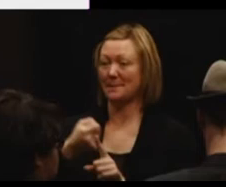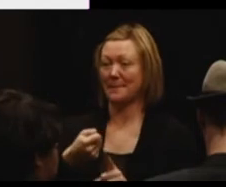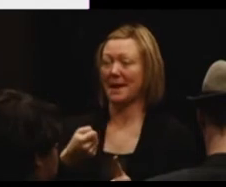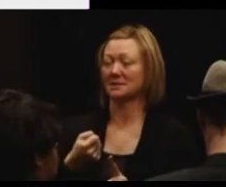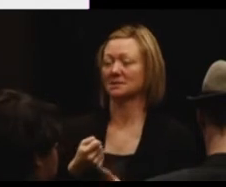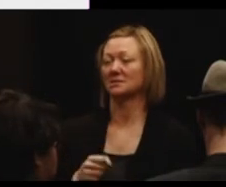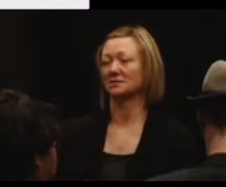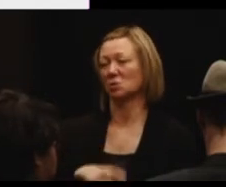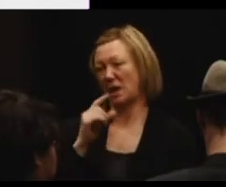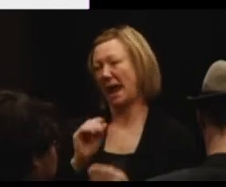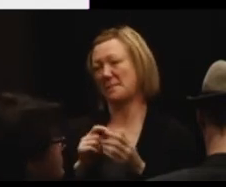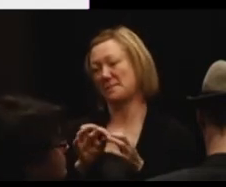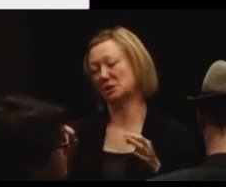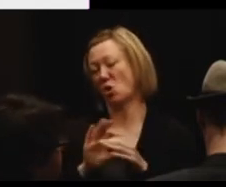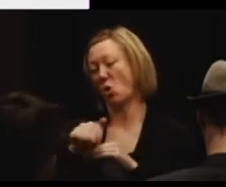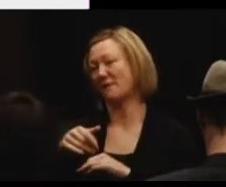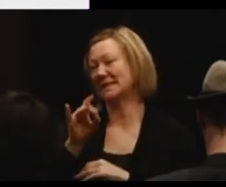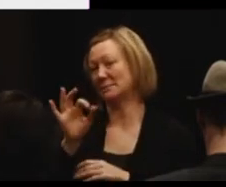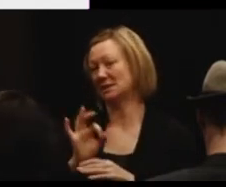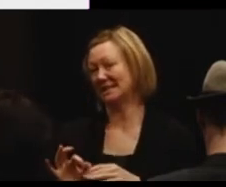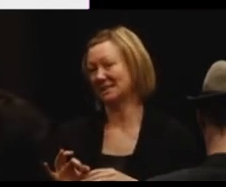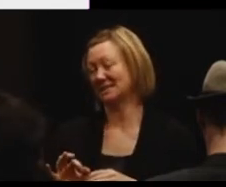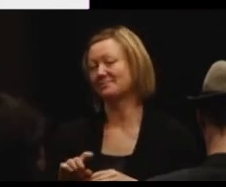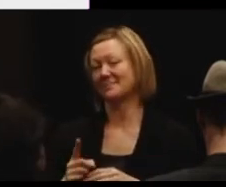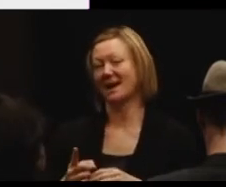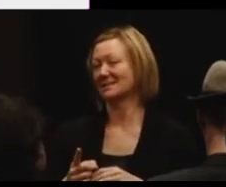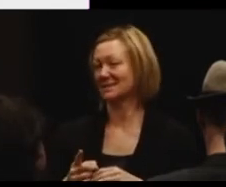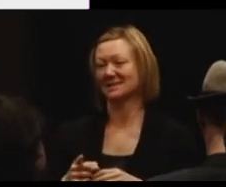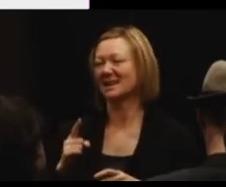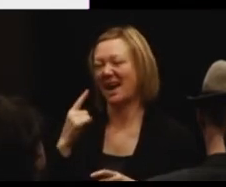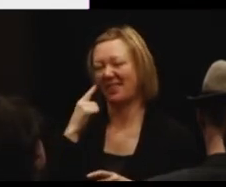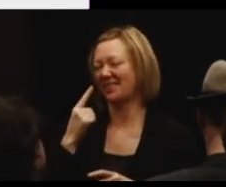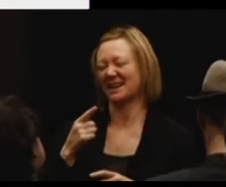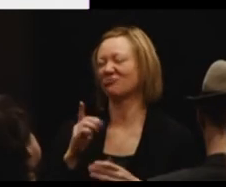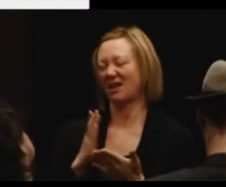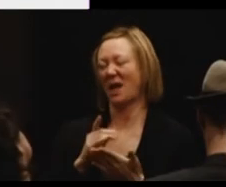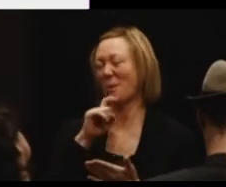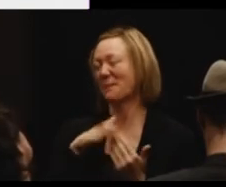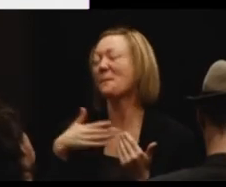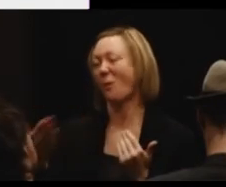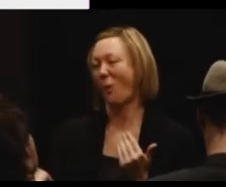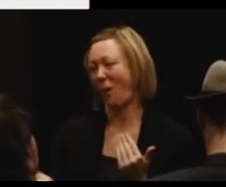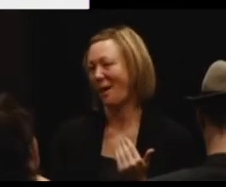this still understates the full impact by quite a considerable amount. But like